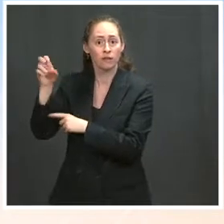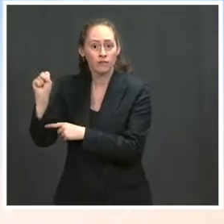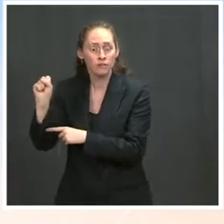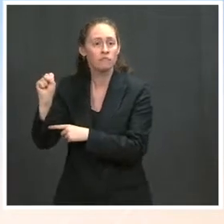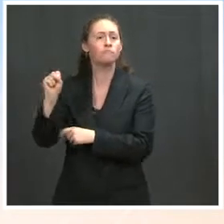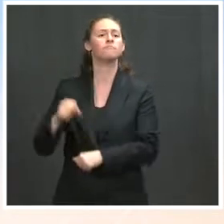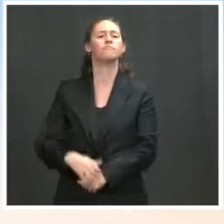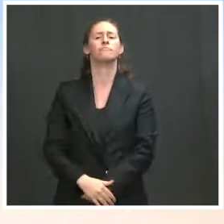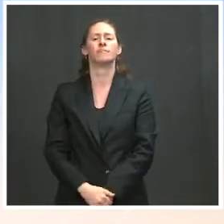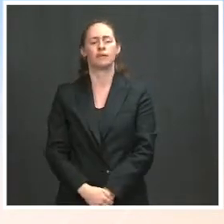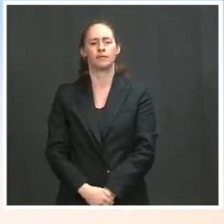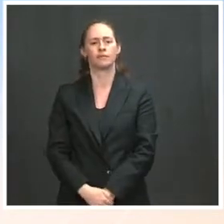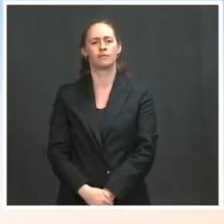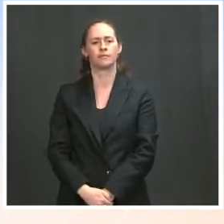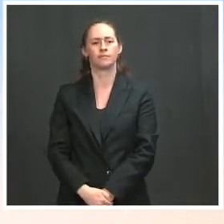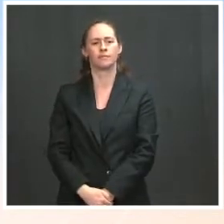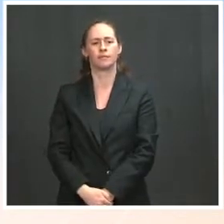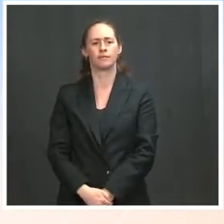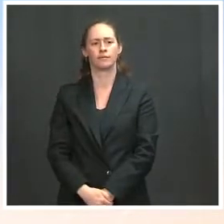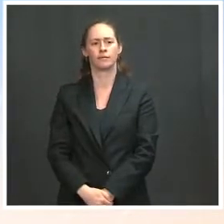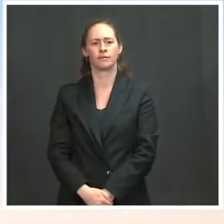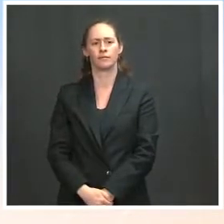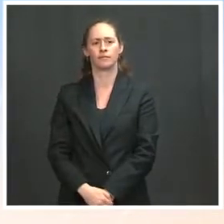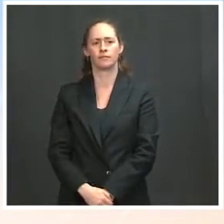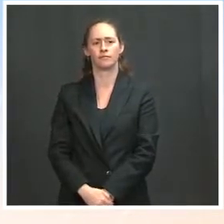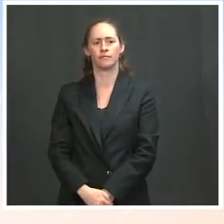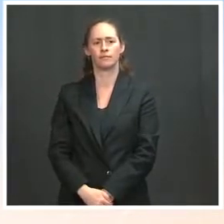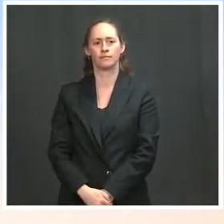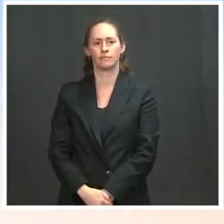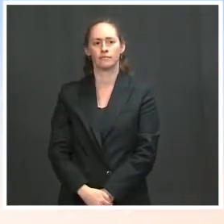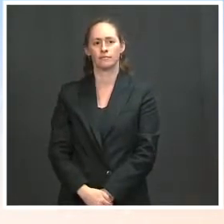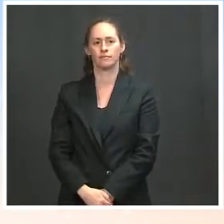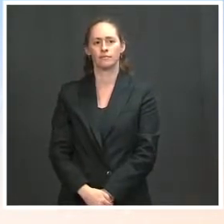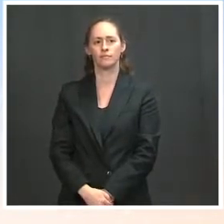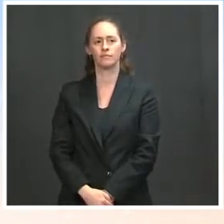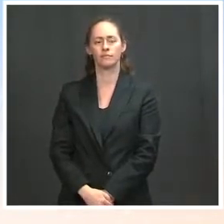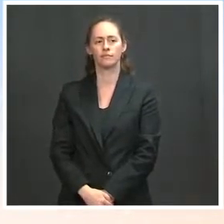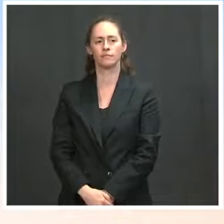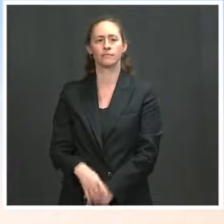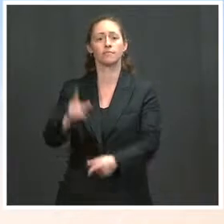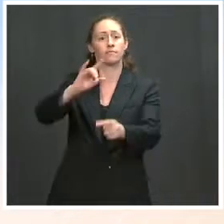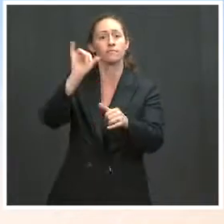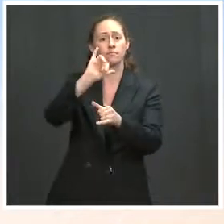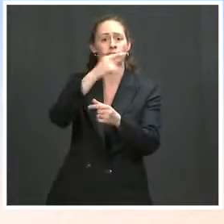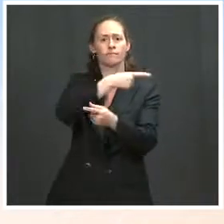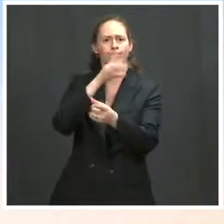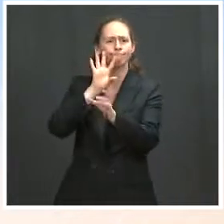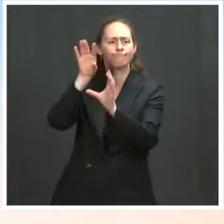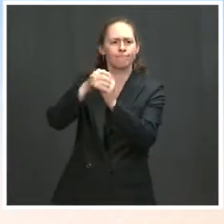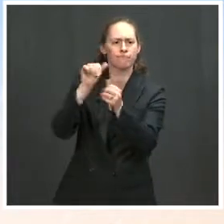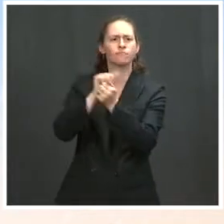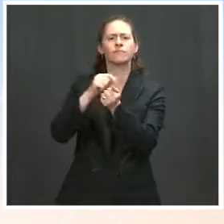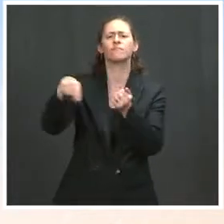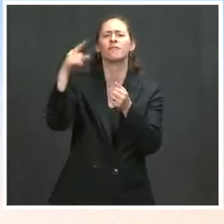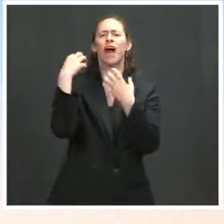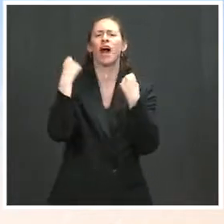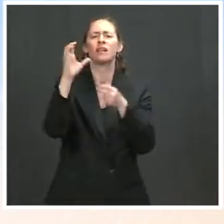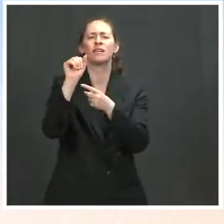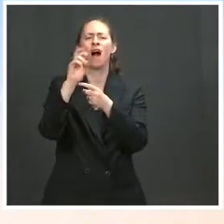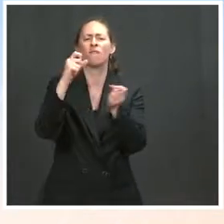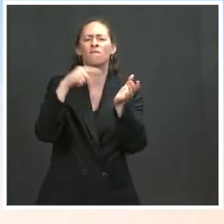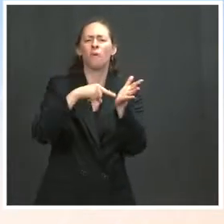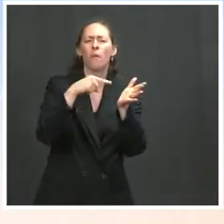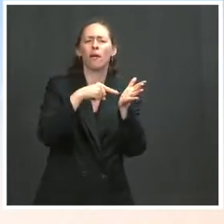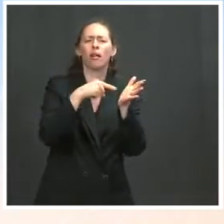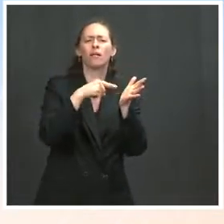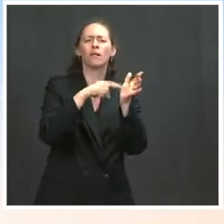Act. Chiquita brings a wealth of knowledge to CMS, where she will work to strengthen Medicare and Medicaid, bring